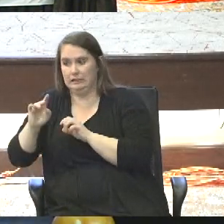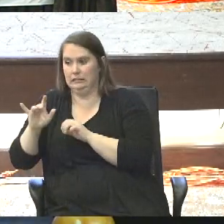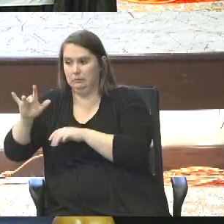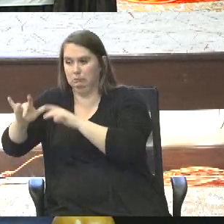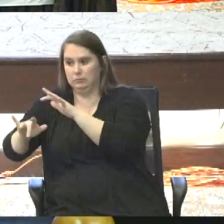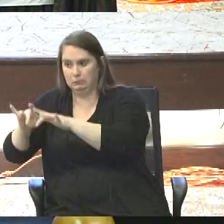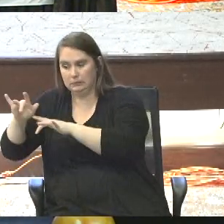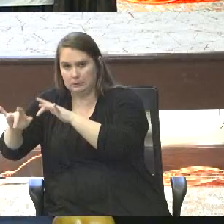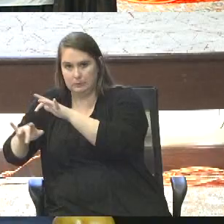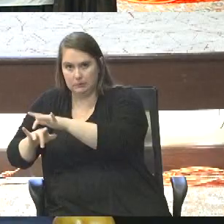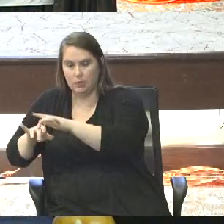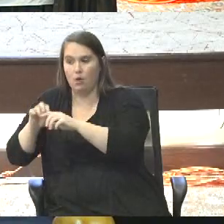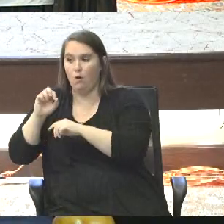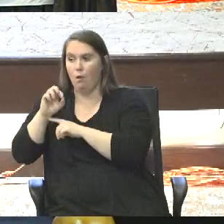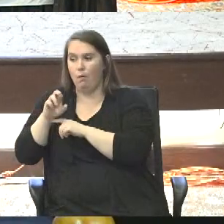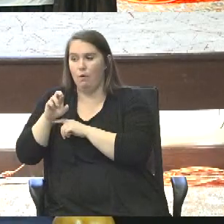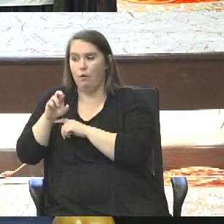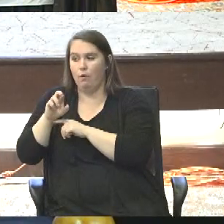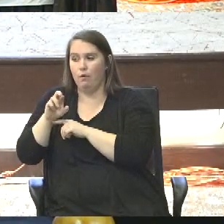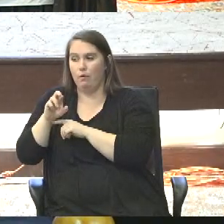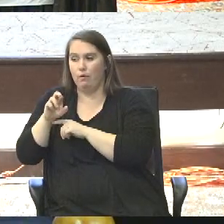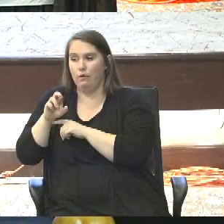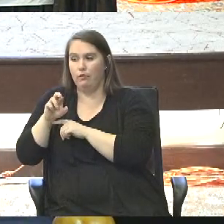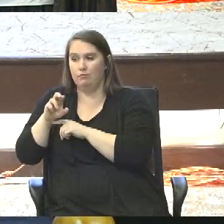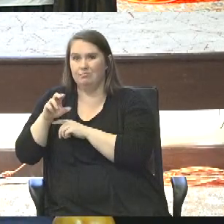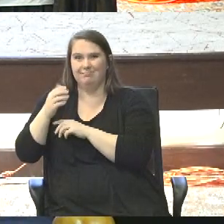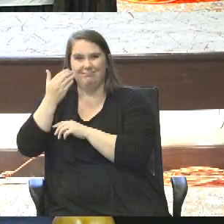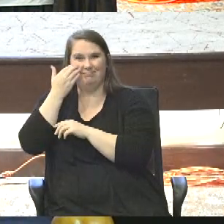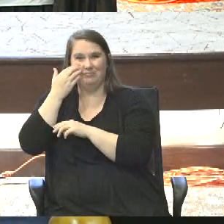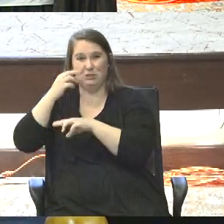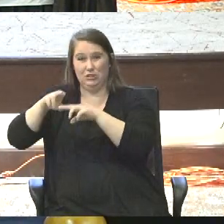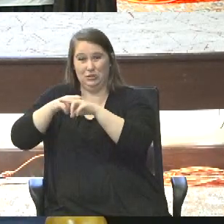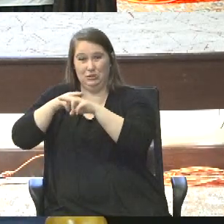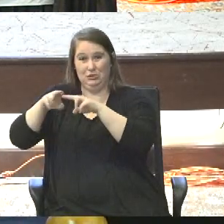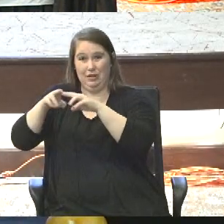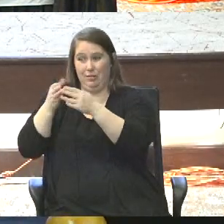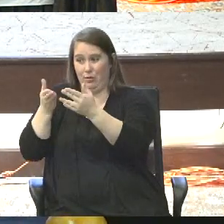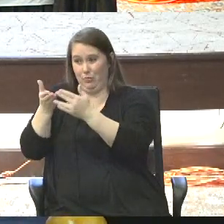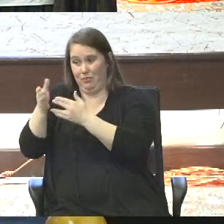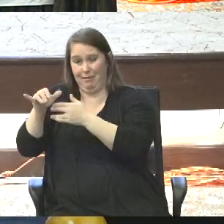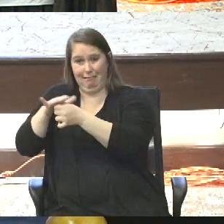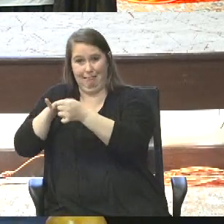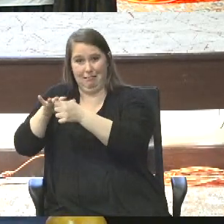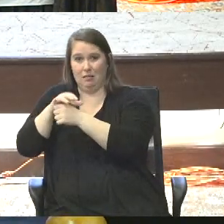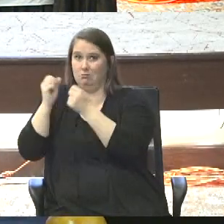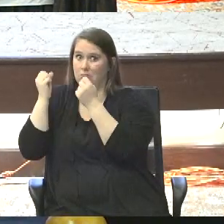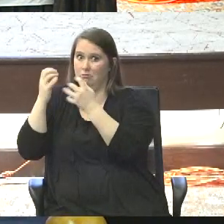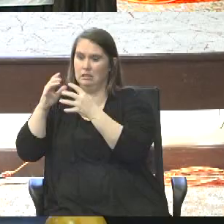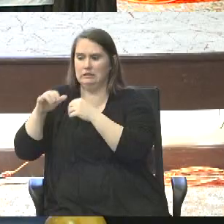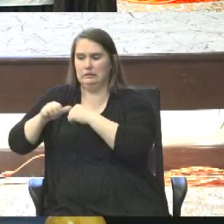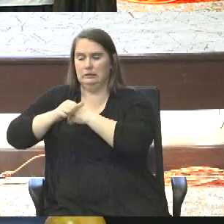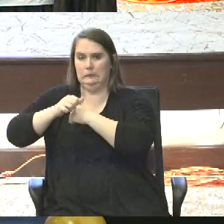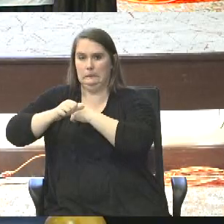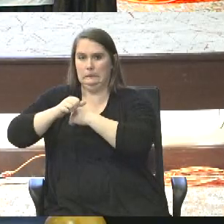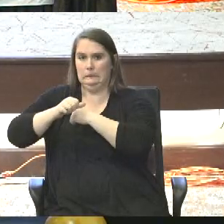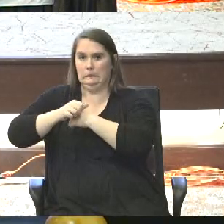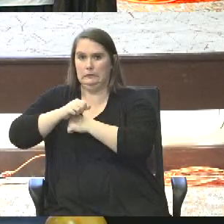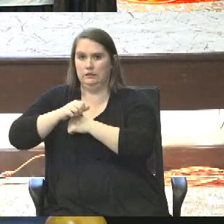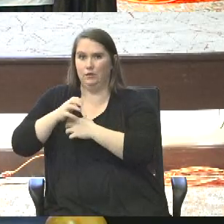the railroad, the train coming through there a lot. That's dangerous as well,